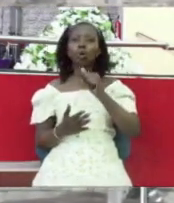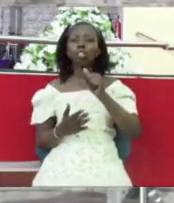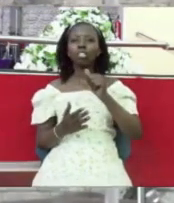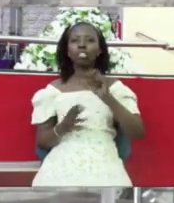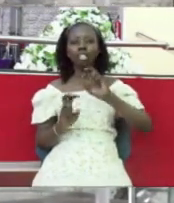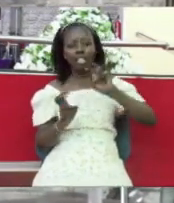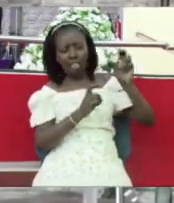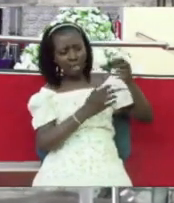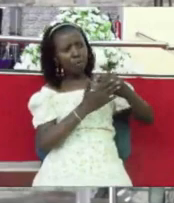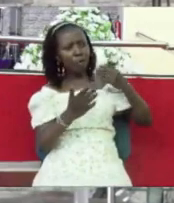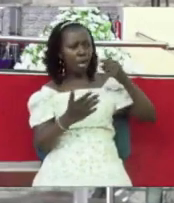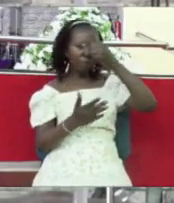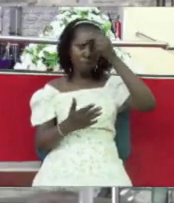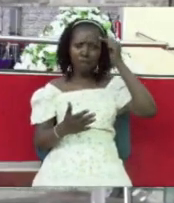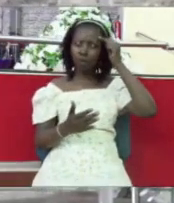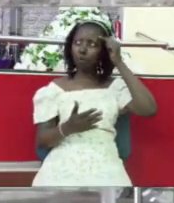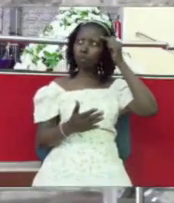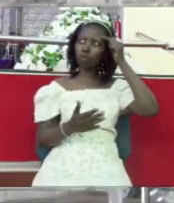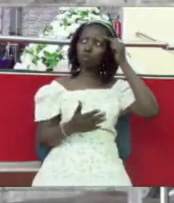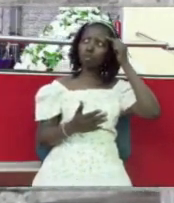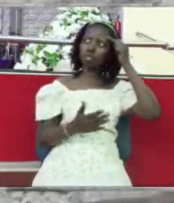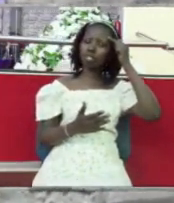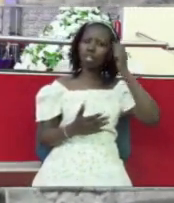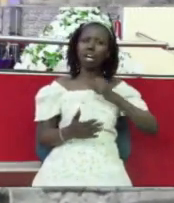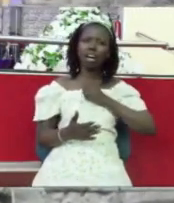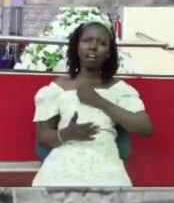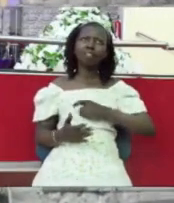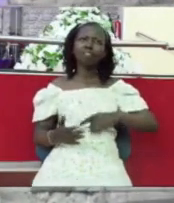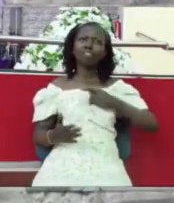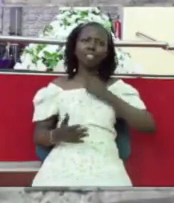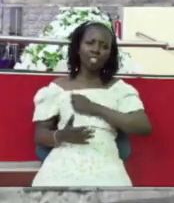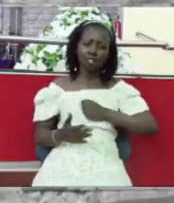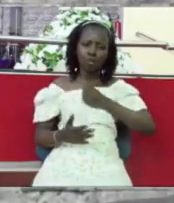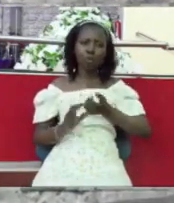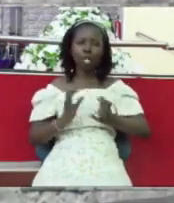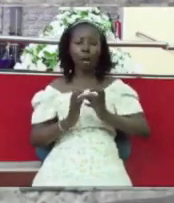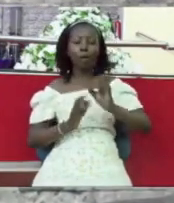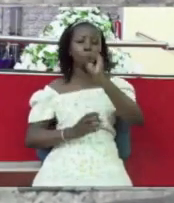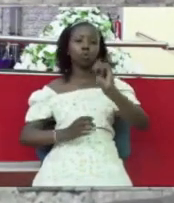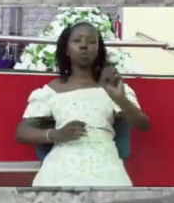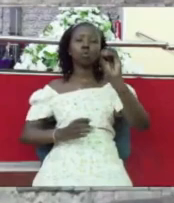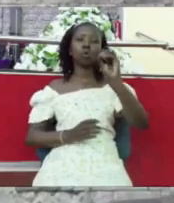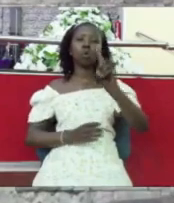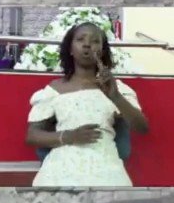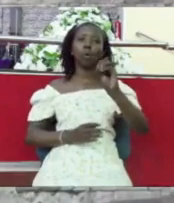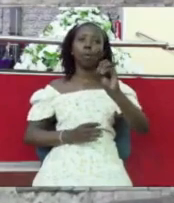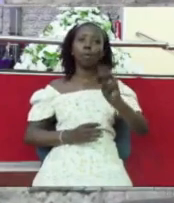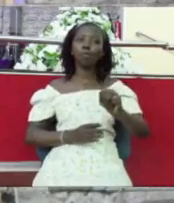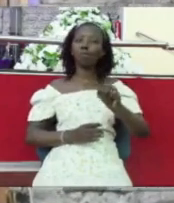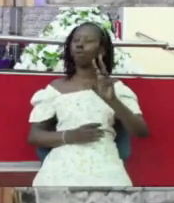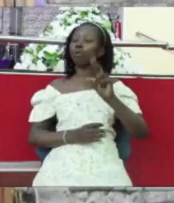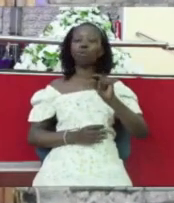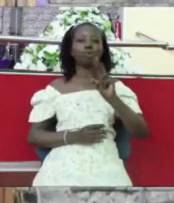back because she was sorry about Sodom and Gomorrah. Hakuwa anageuka kwa sababu alikuwa anawaonea huruma Sodoma na